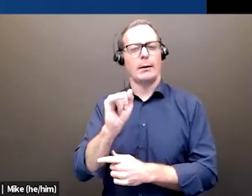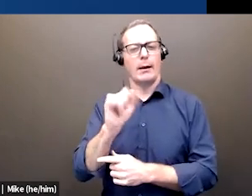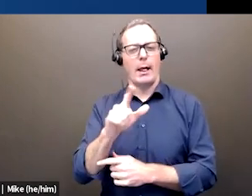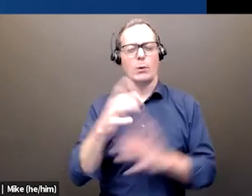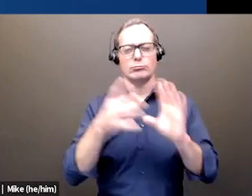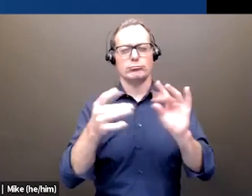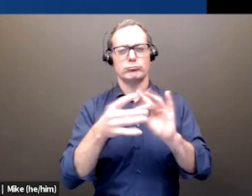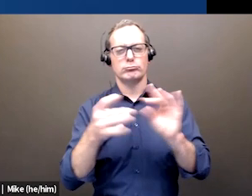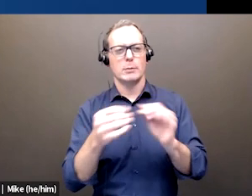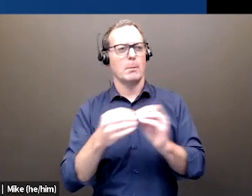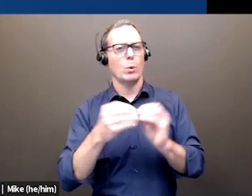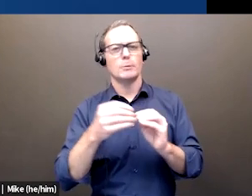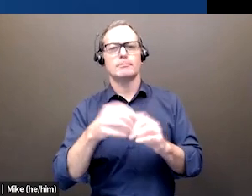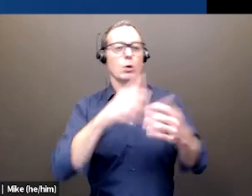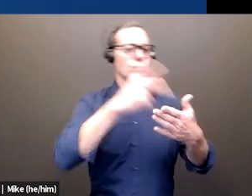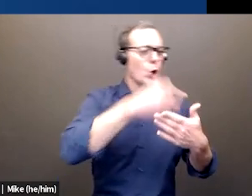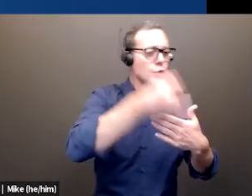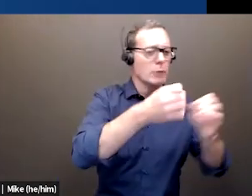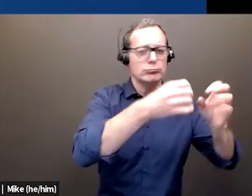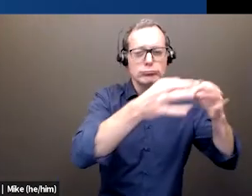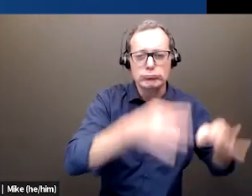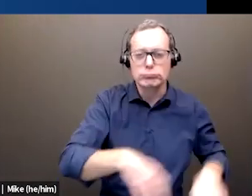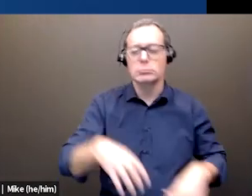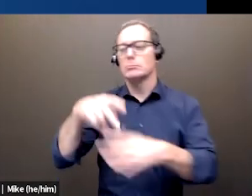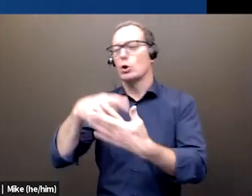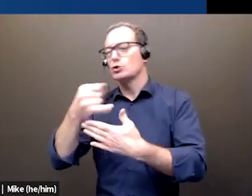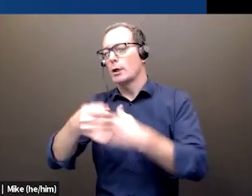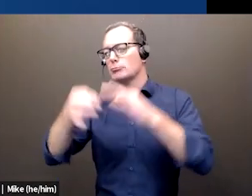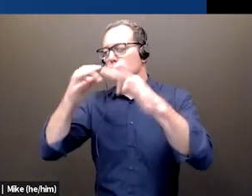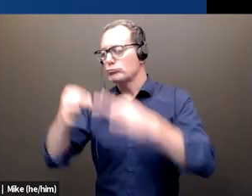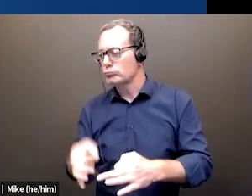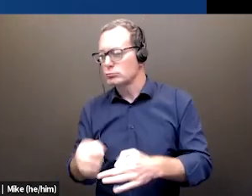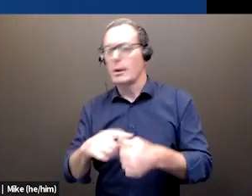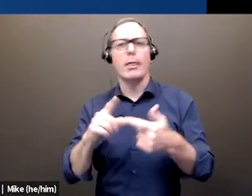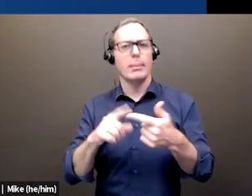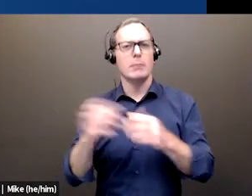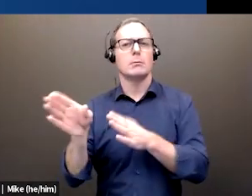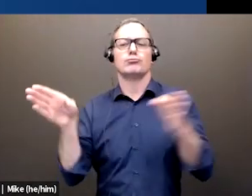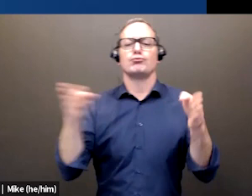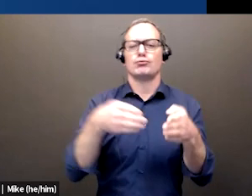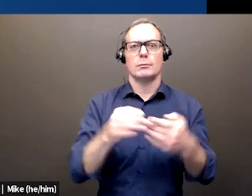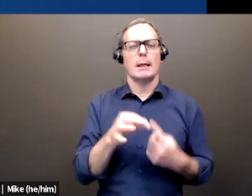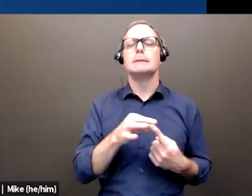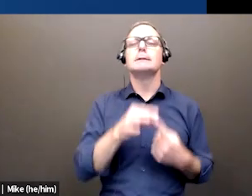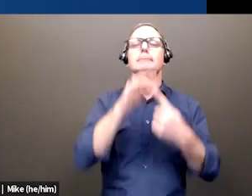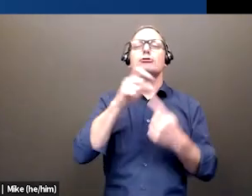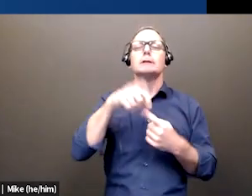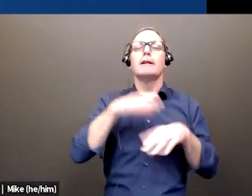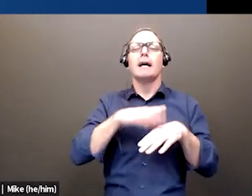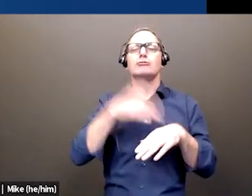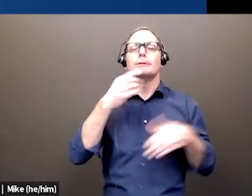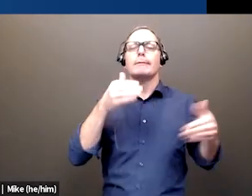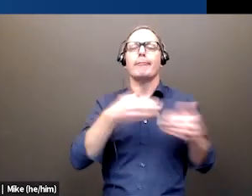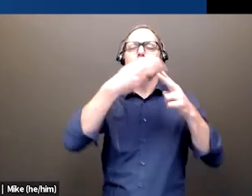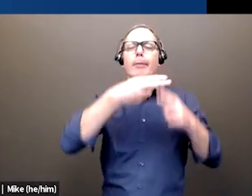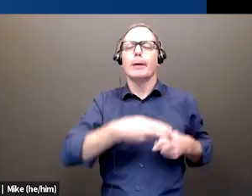and Donna will go into some detail about the important role of the special needs advisors.